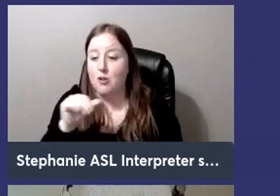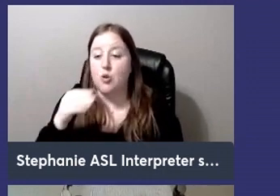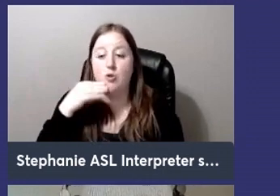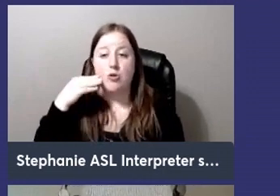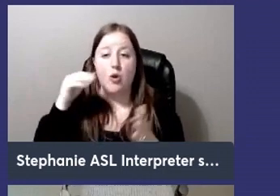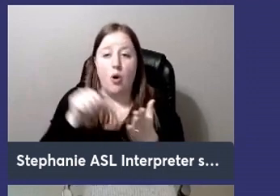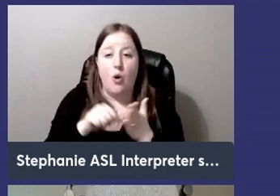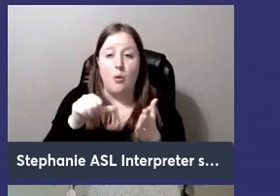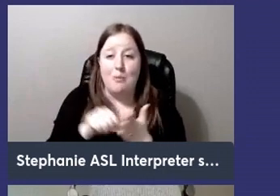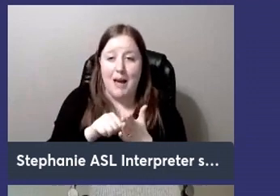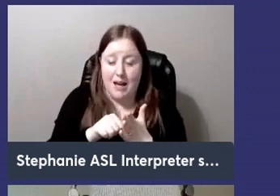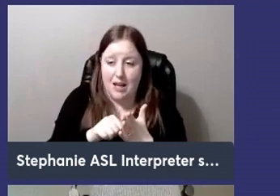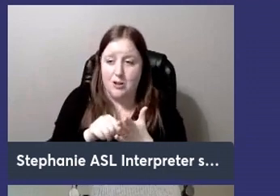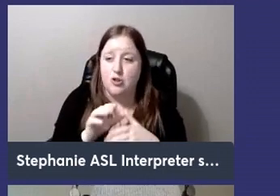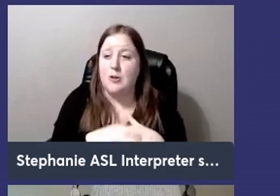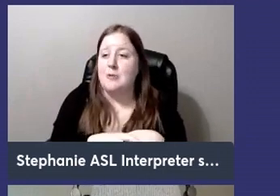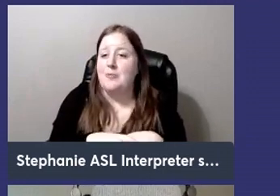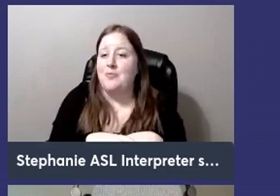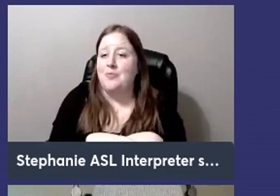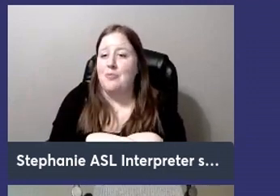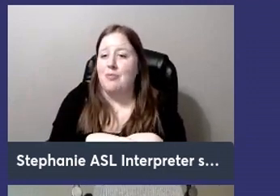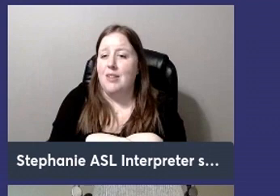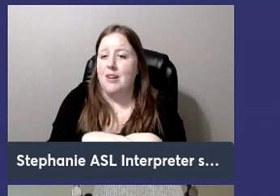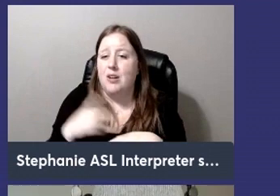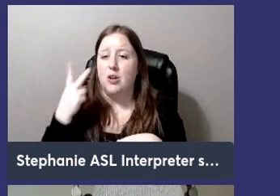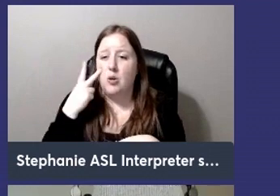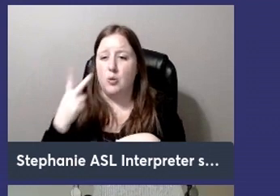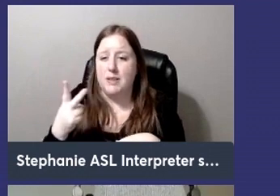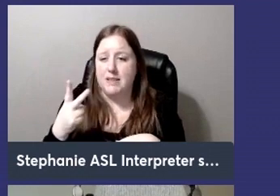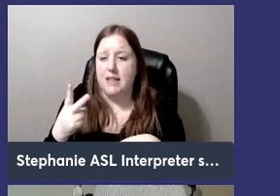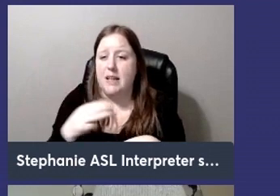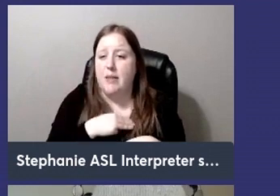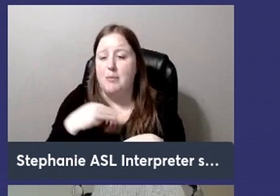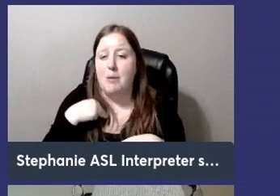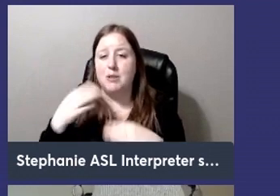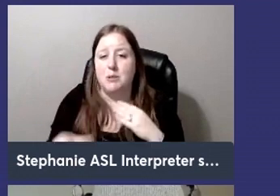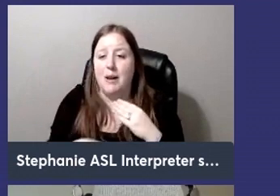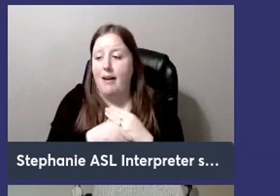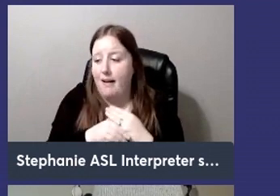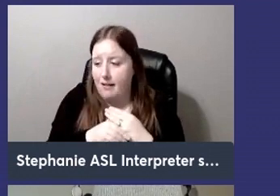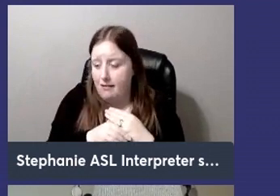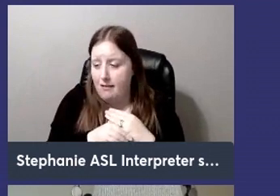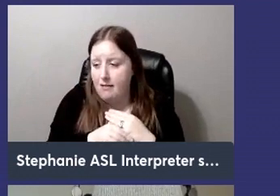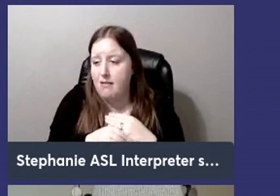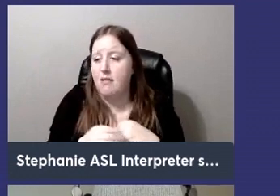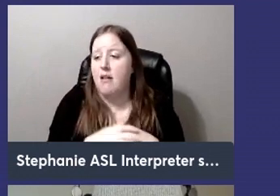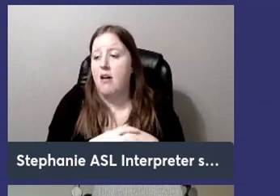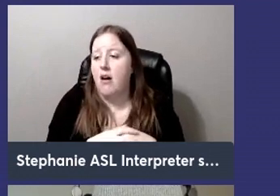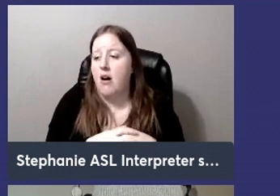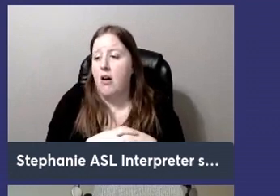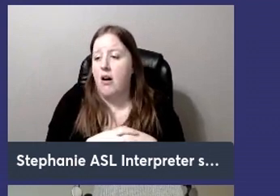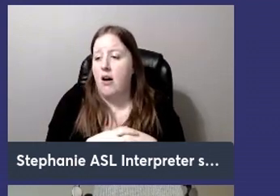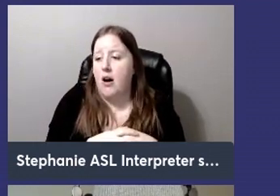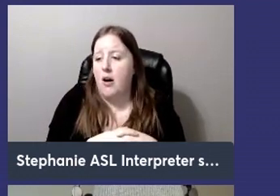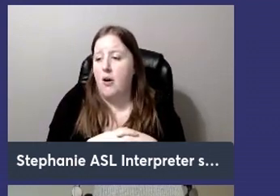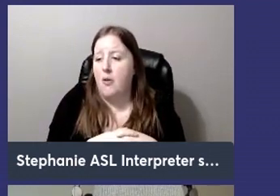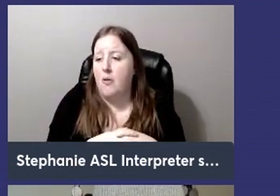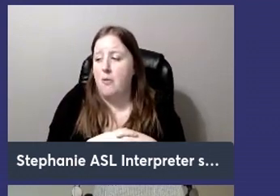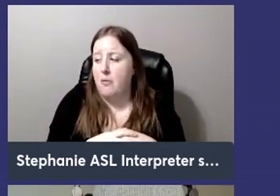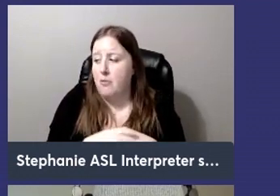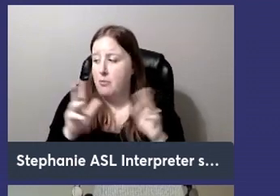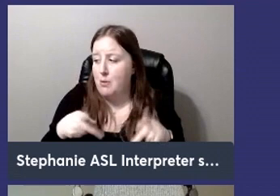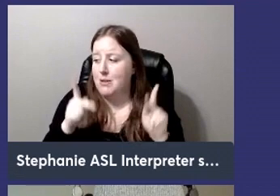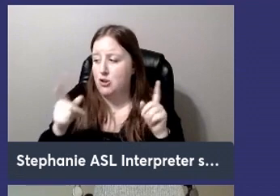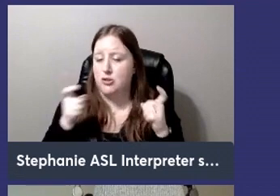This is on the project homepage. You can see the members that have been added. One thing that Doug brought up, you have permission controls, but if you're